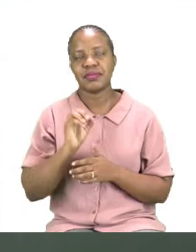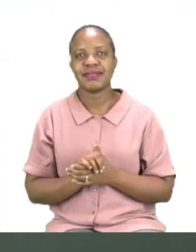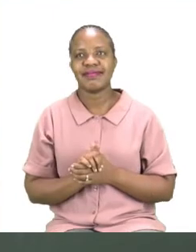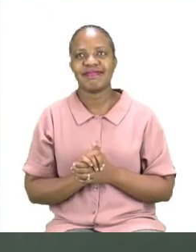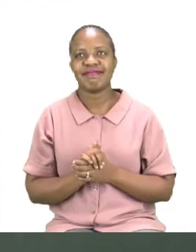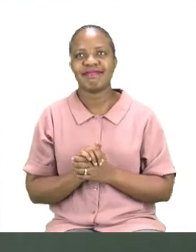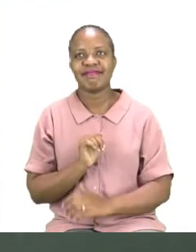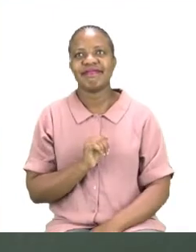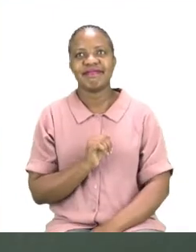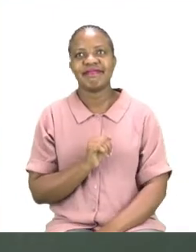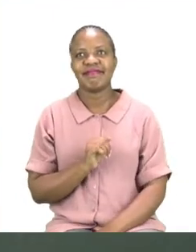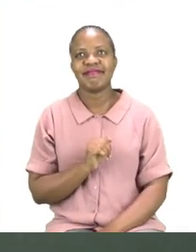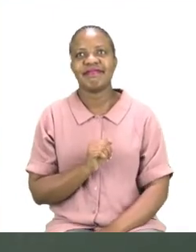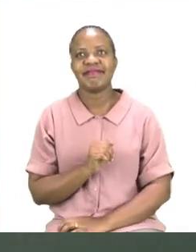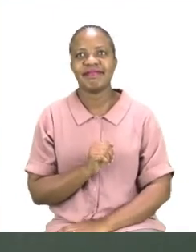Let's move on.